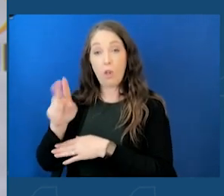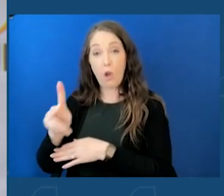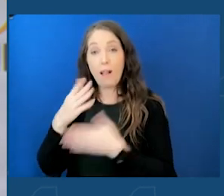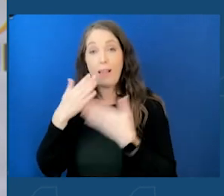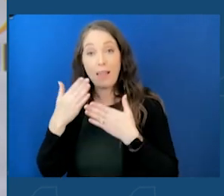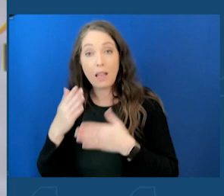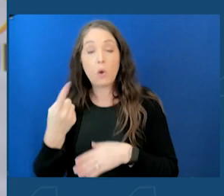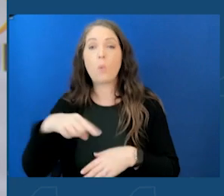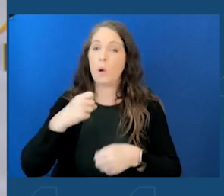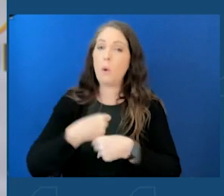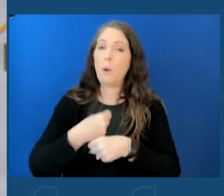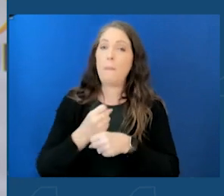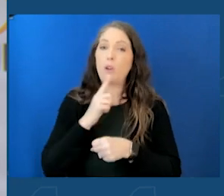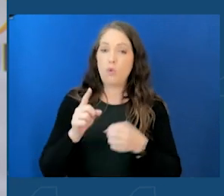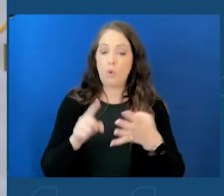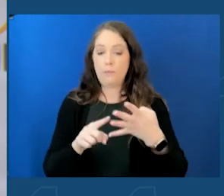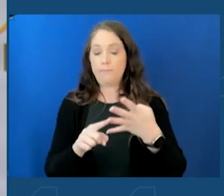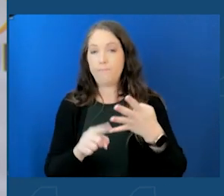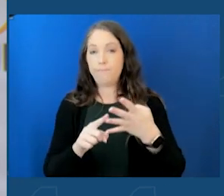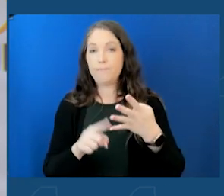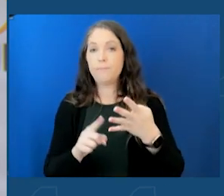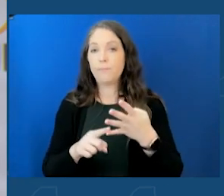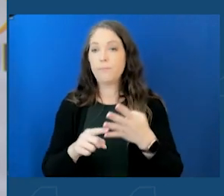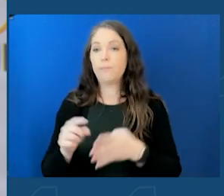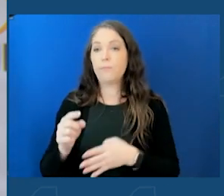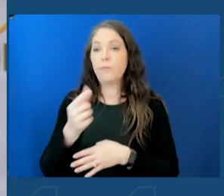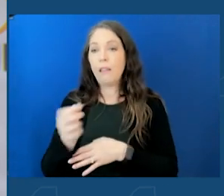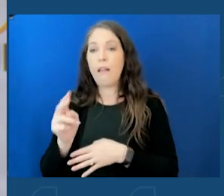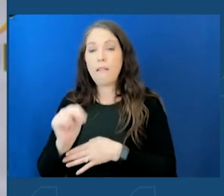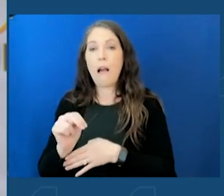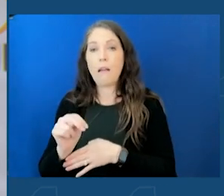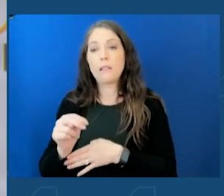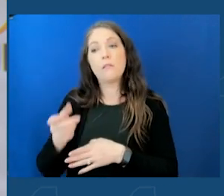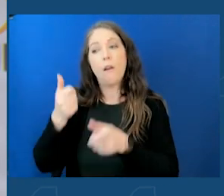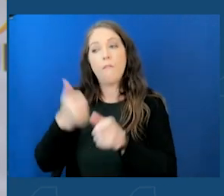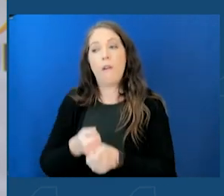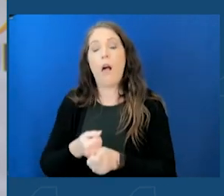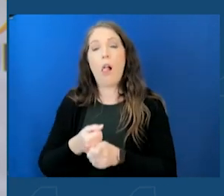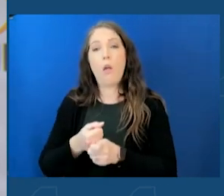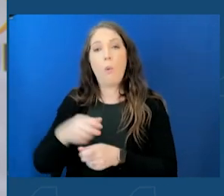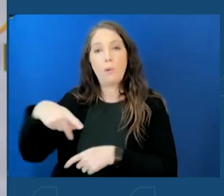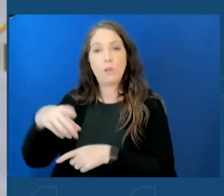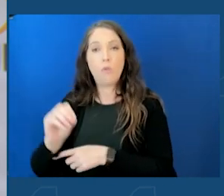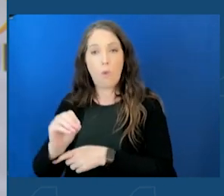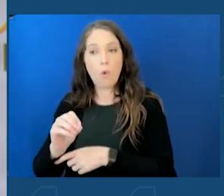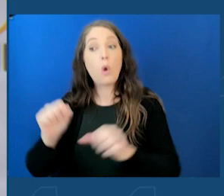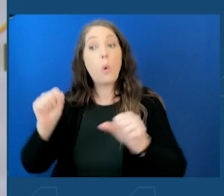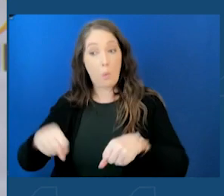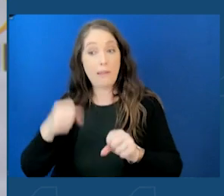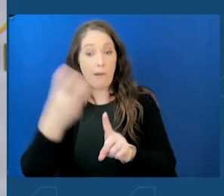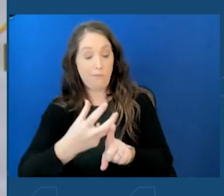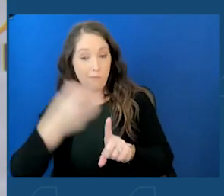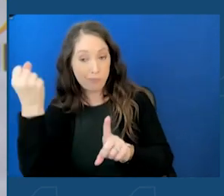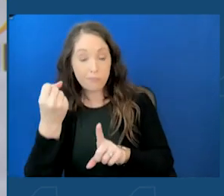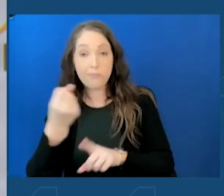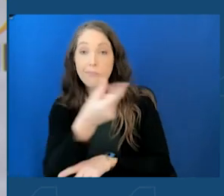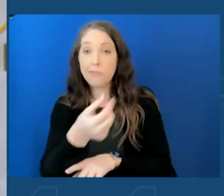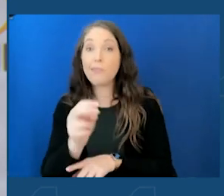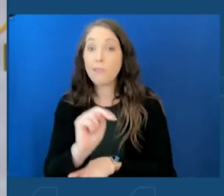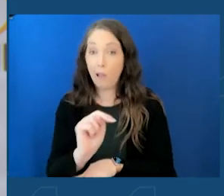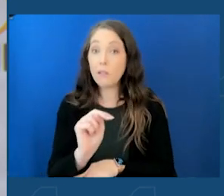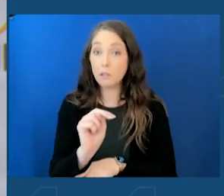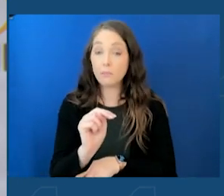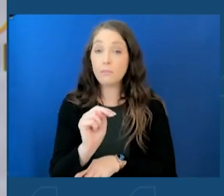people subjected to a protective order, there can be seizure of this. They can seize firearms when there's an